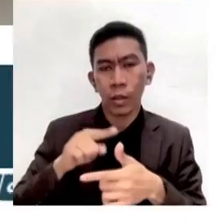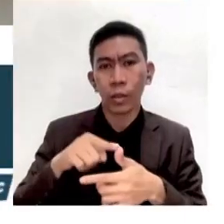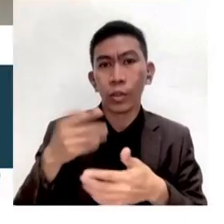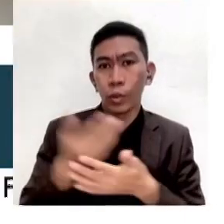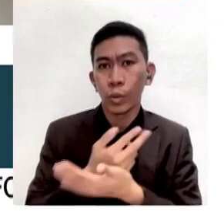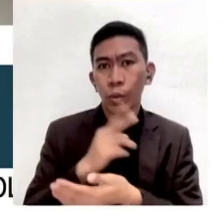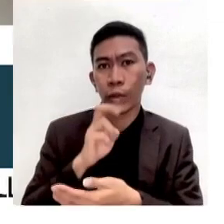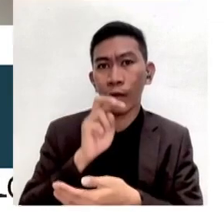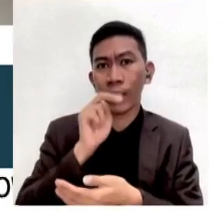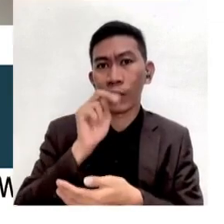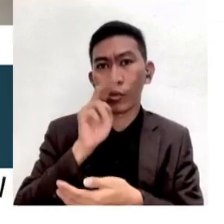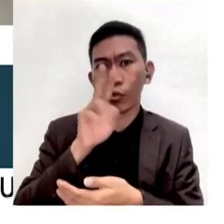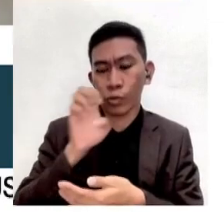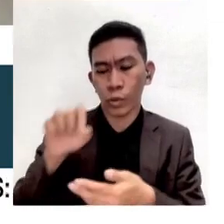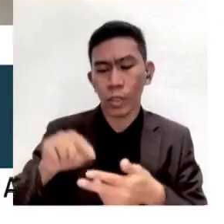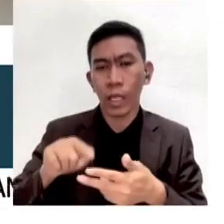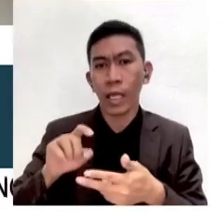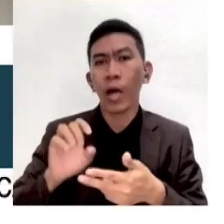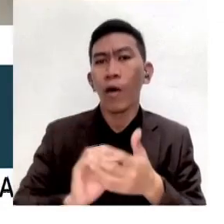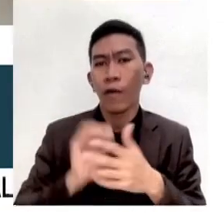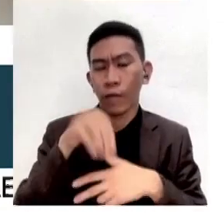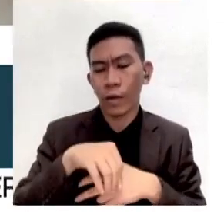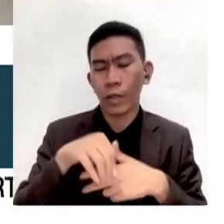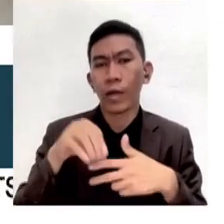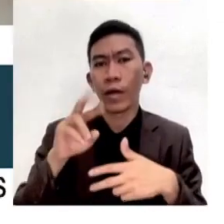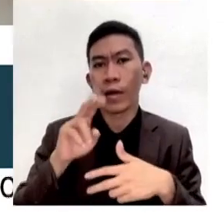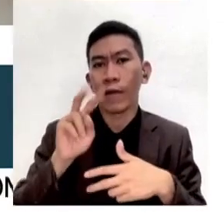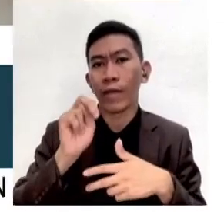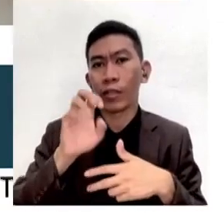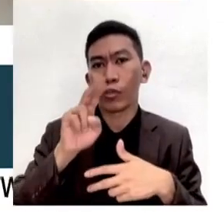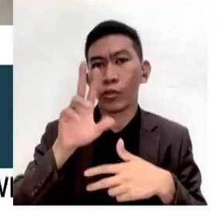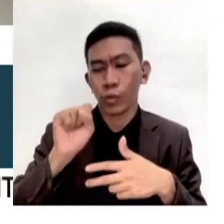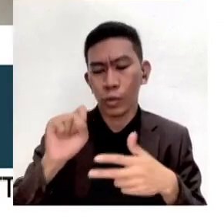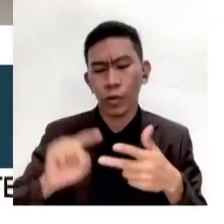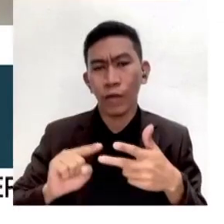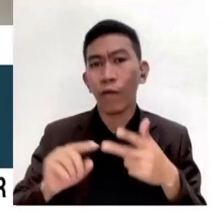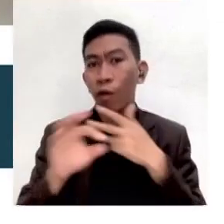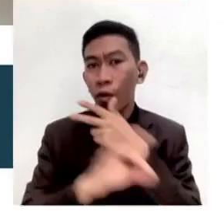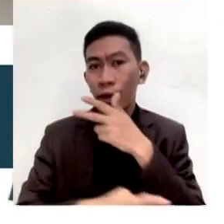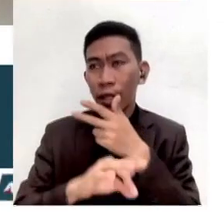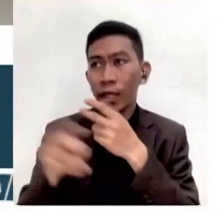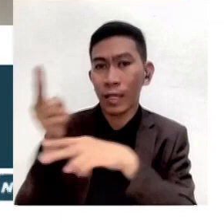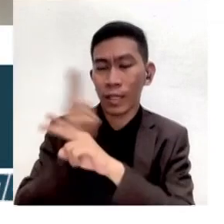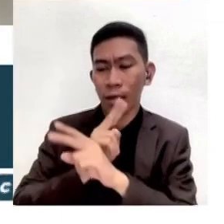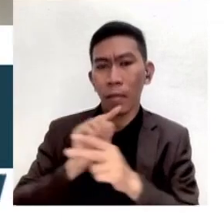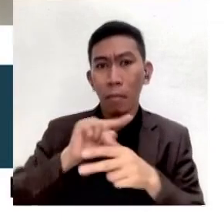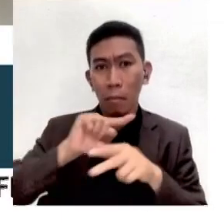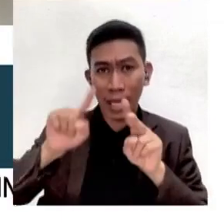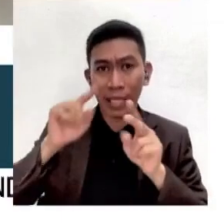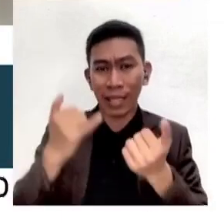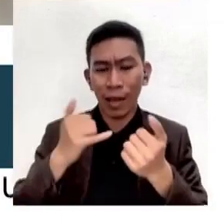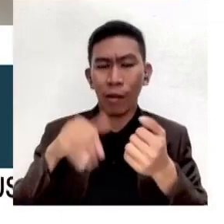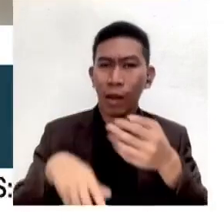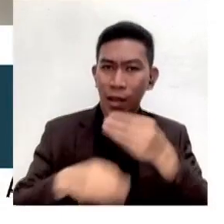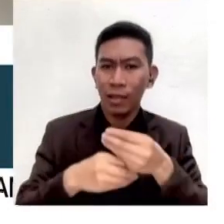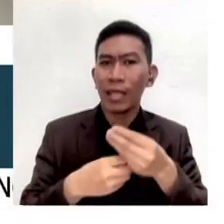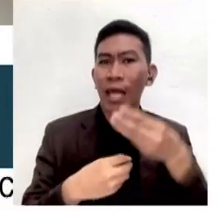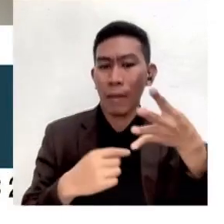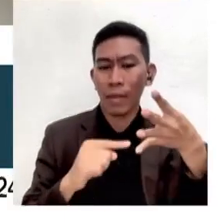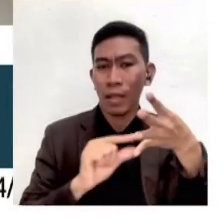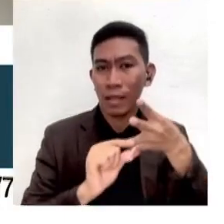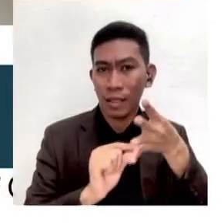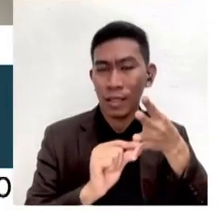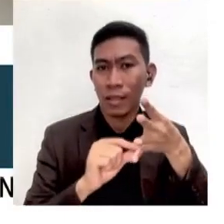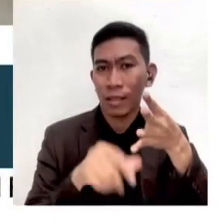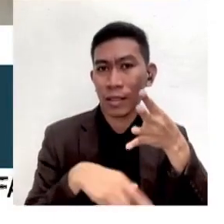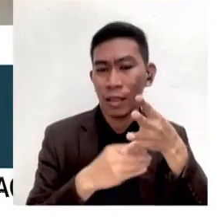collections, or foreign loans. But Congress introduced a new provision now which says the